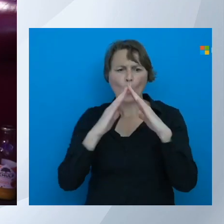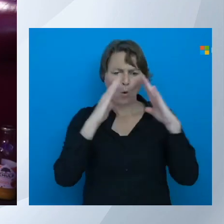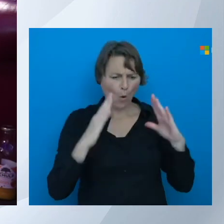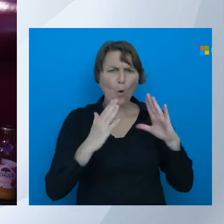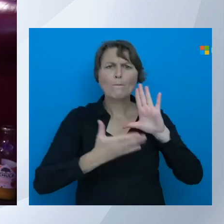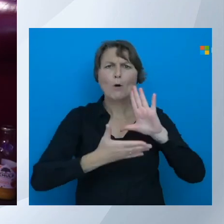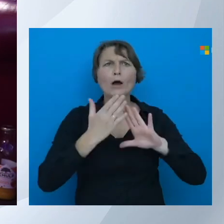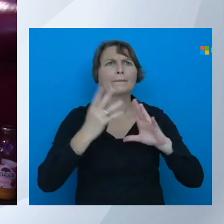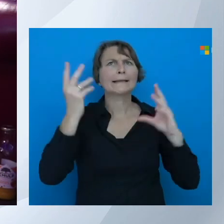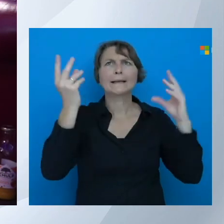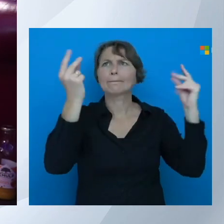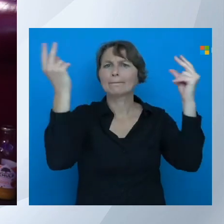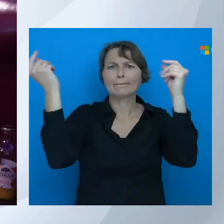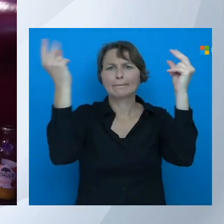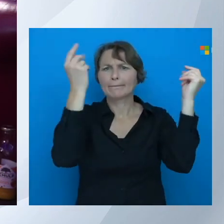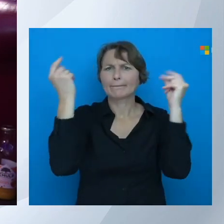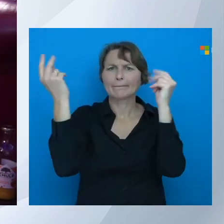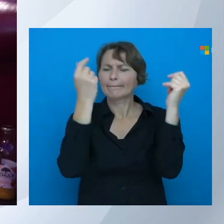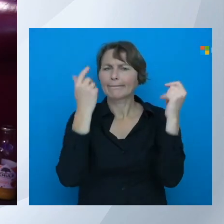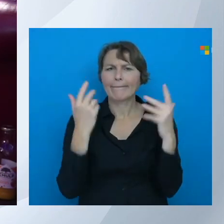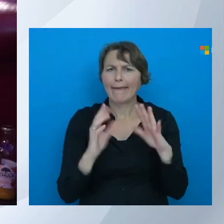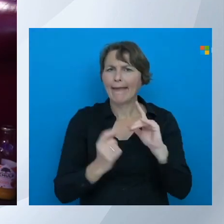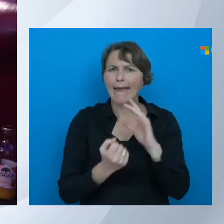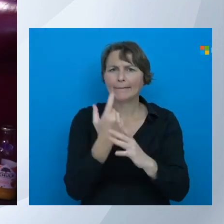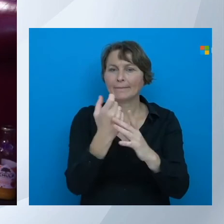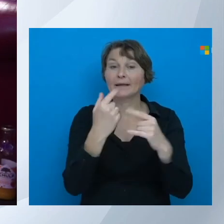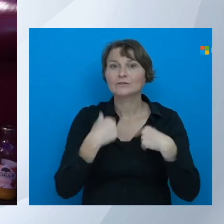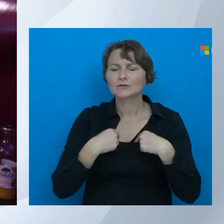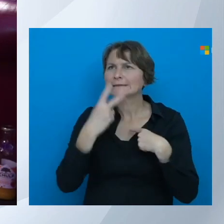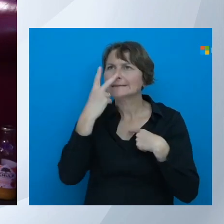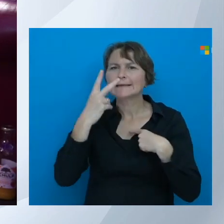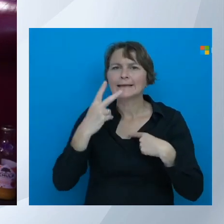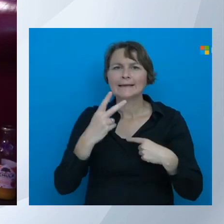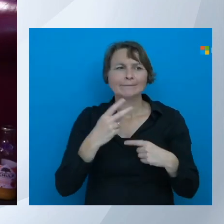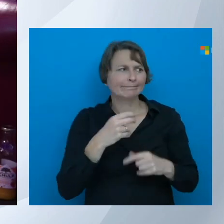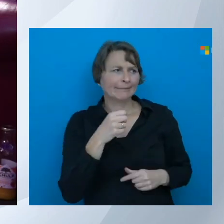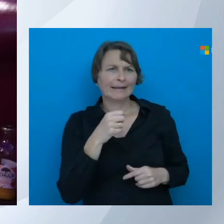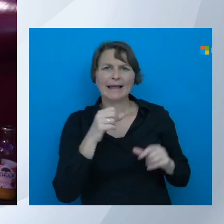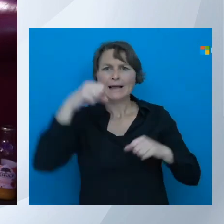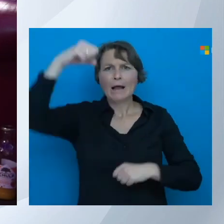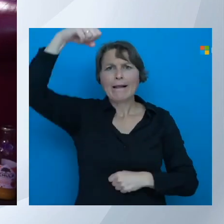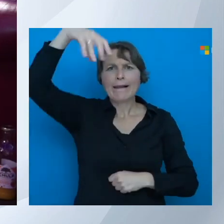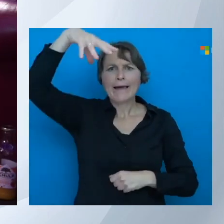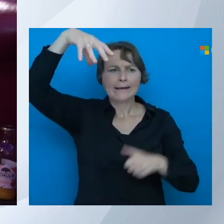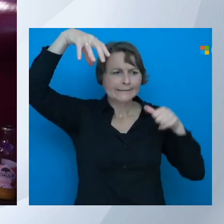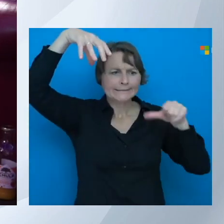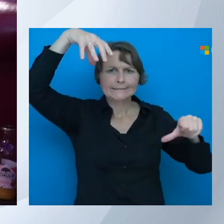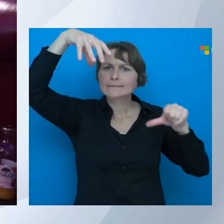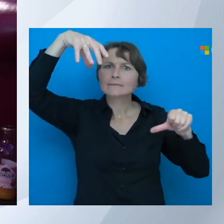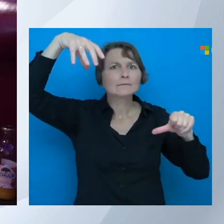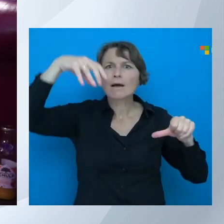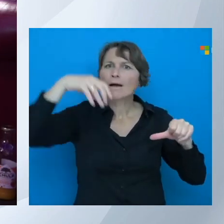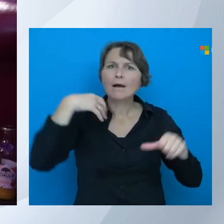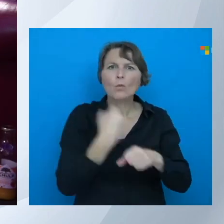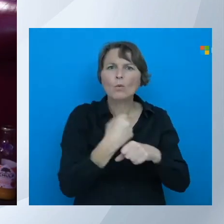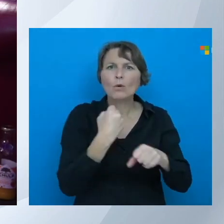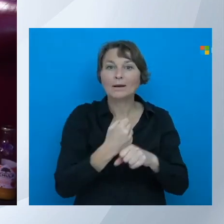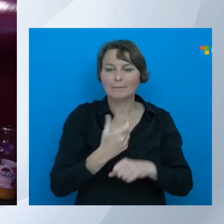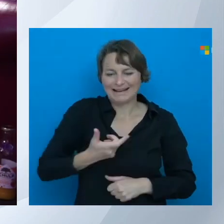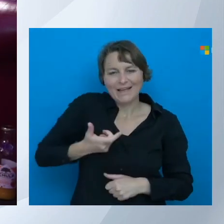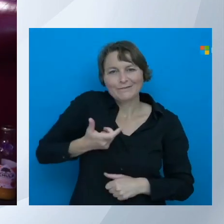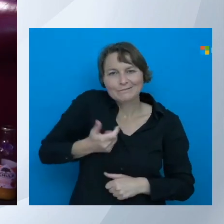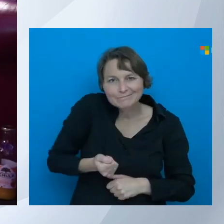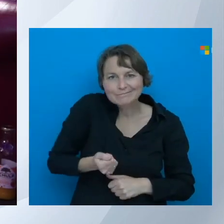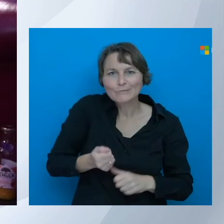now she is discovering that the light switches are not working anymore, and there's like a remote control or an app that has